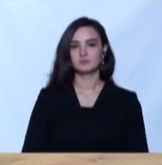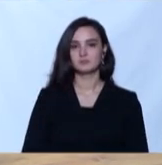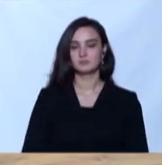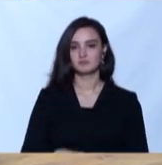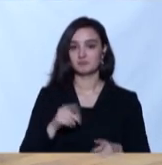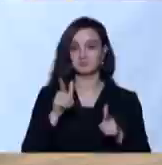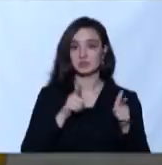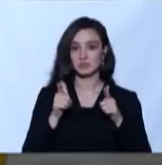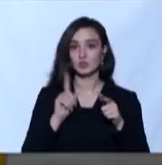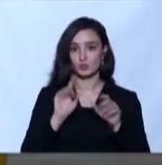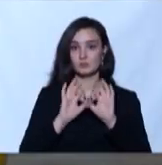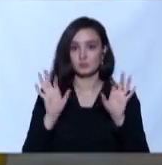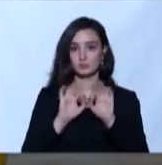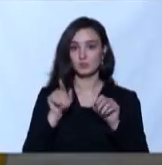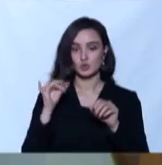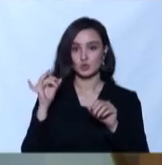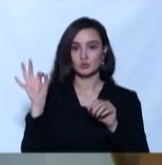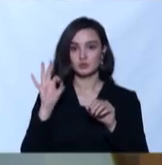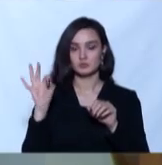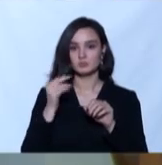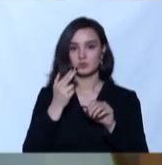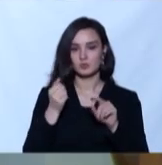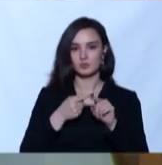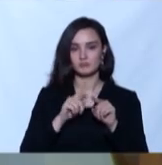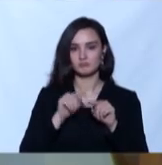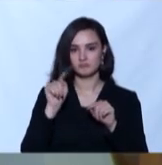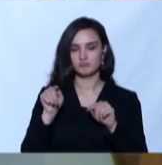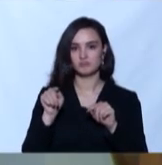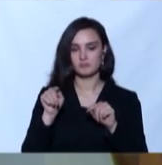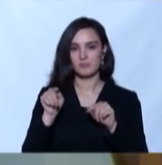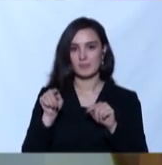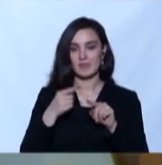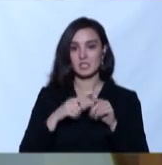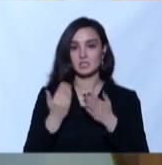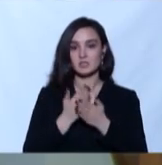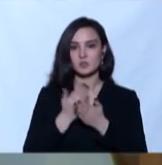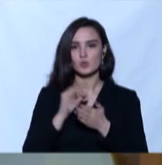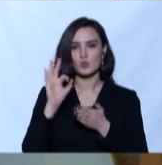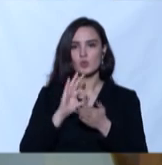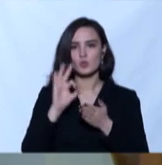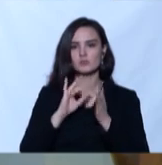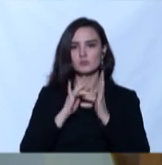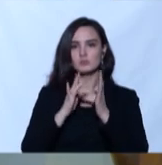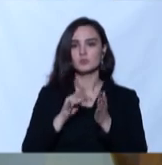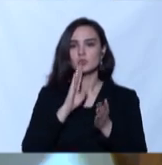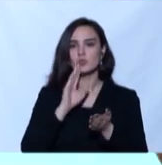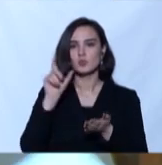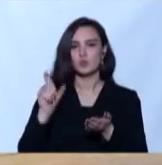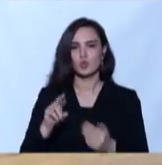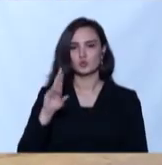Are you ready to tell us more about the story? Yes. The Wizard of Oz is an adventure story about a girl,